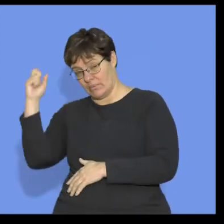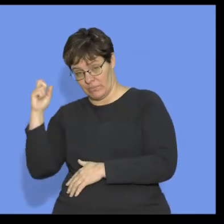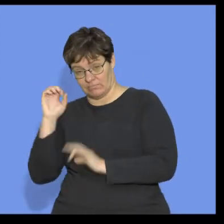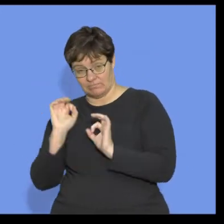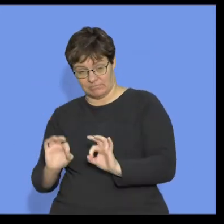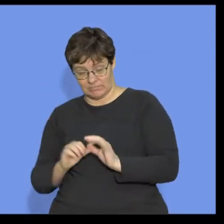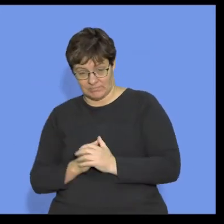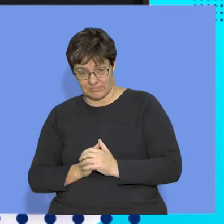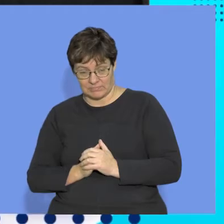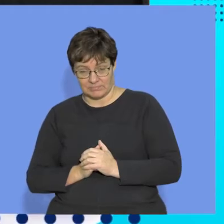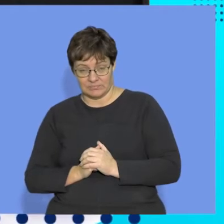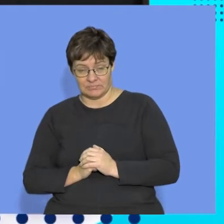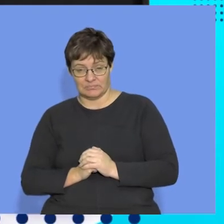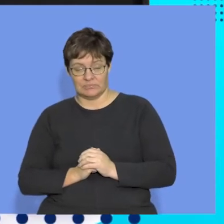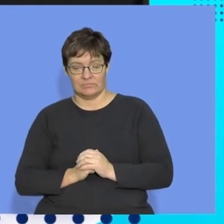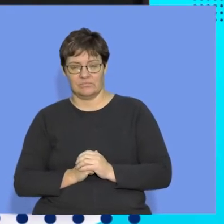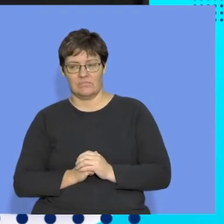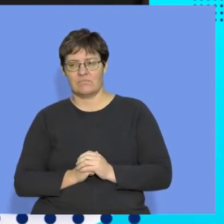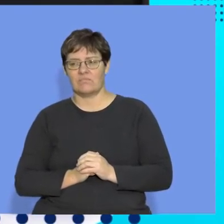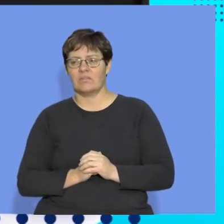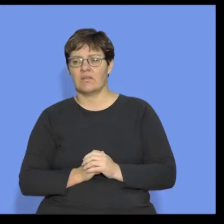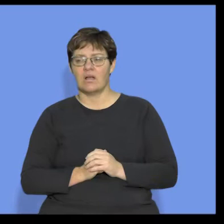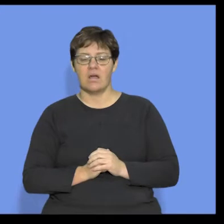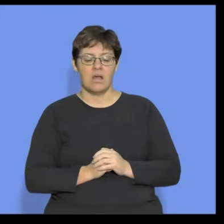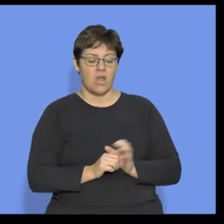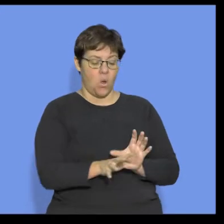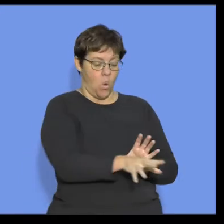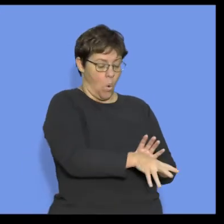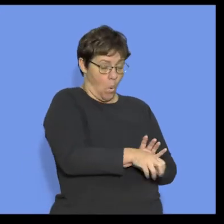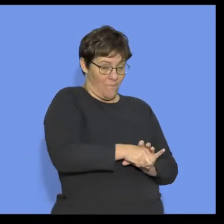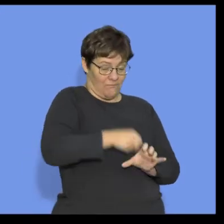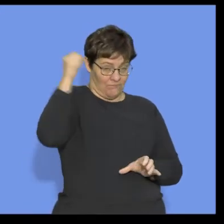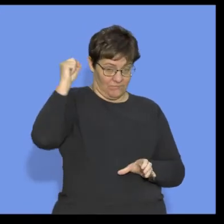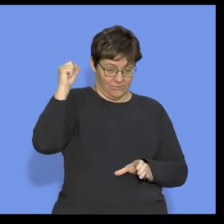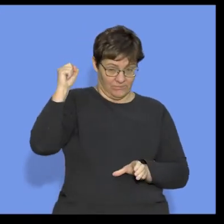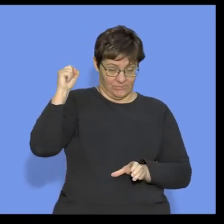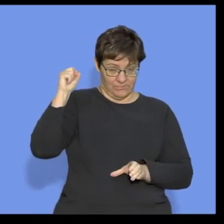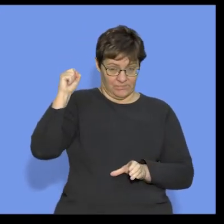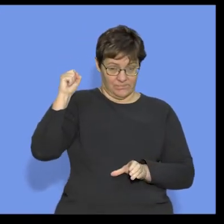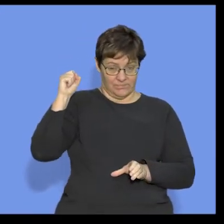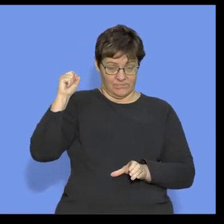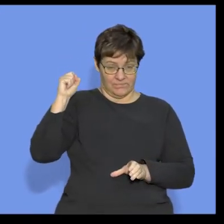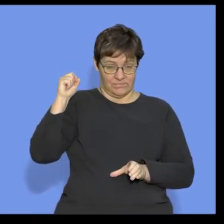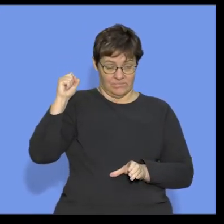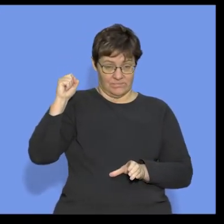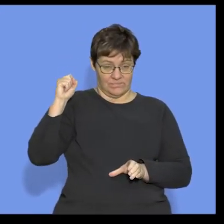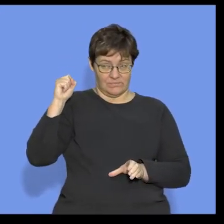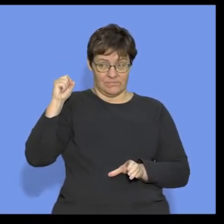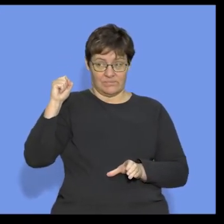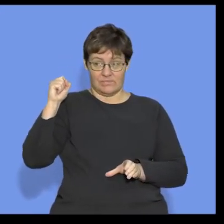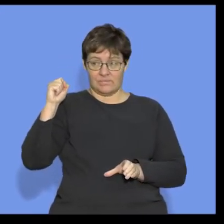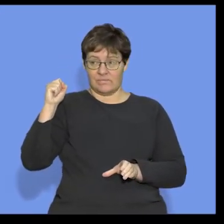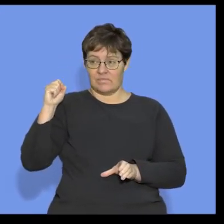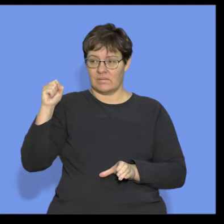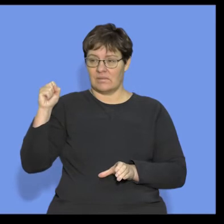We all together? He removes a cube at random from the